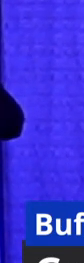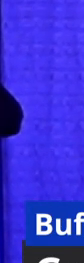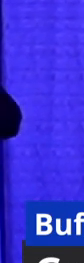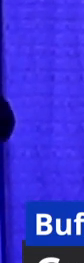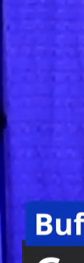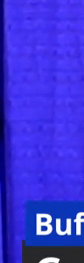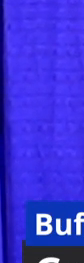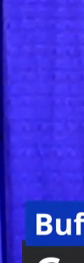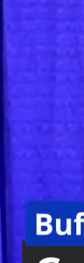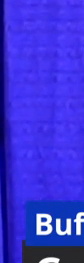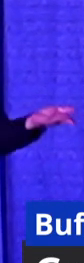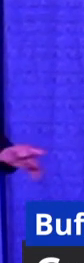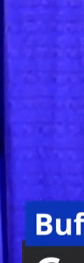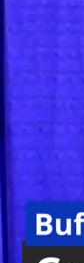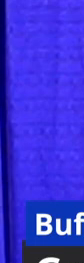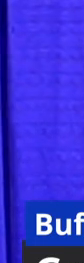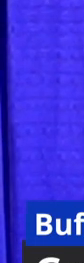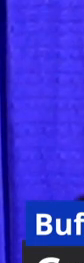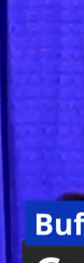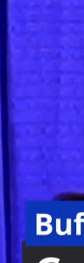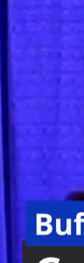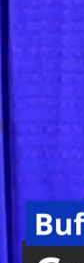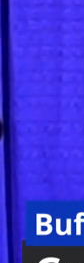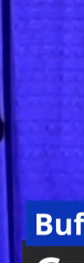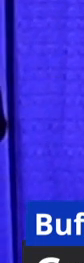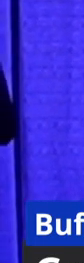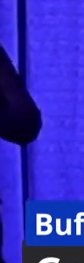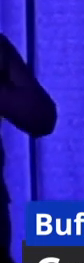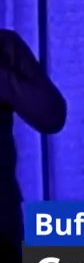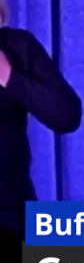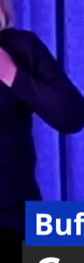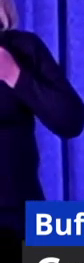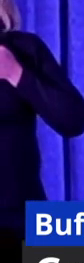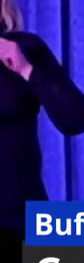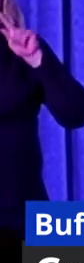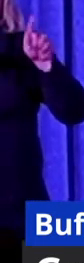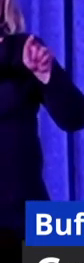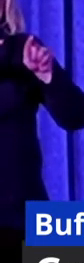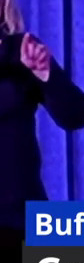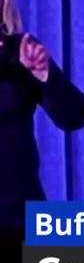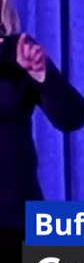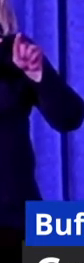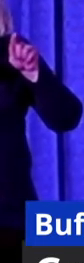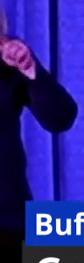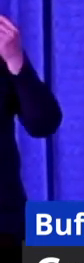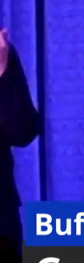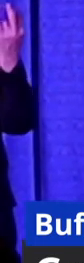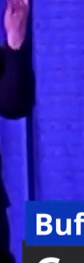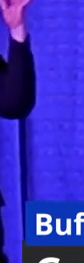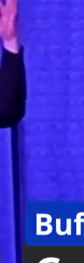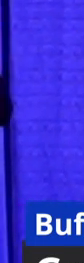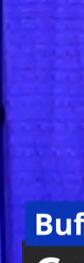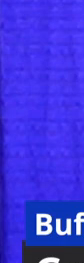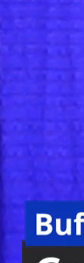And my grandfather was able to lead to wheat fields of South Dakota. And grandparents were domestic servants